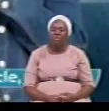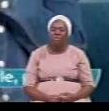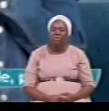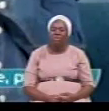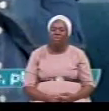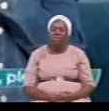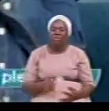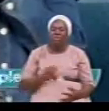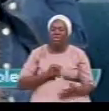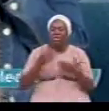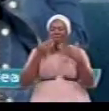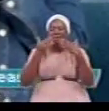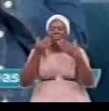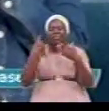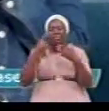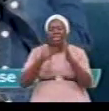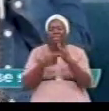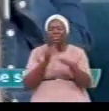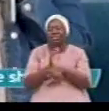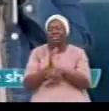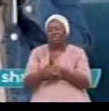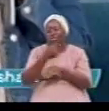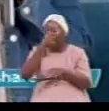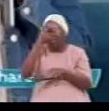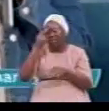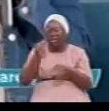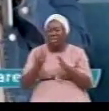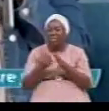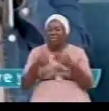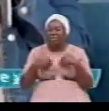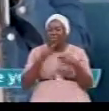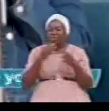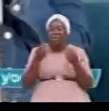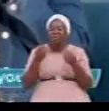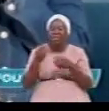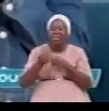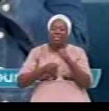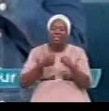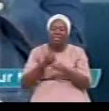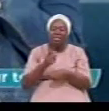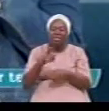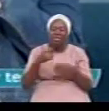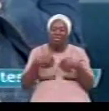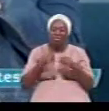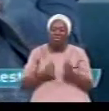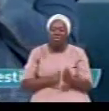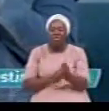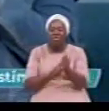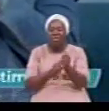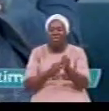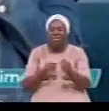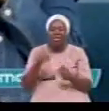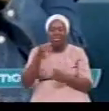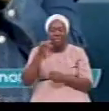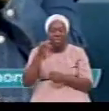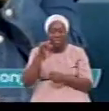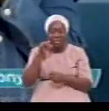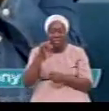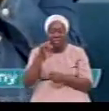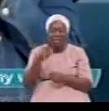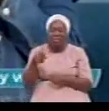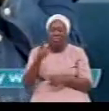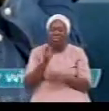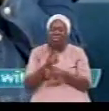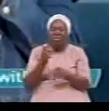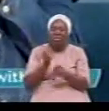I'm so grateful for this church because it has been so many years I've been following it, and even yesterday when the kids came, they just took me